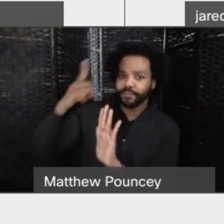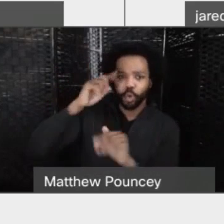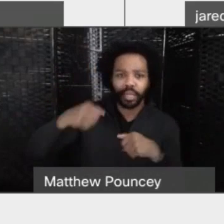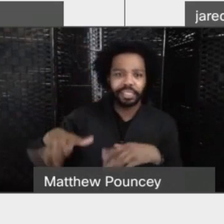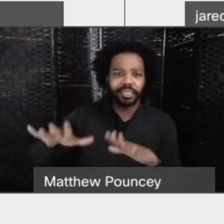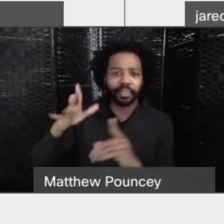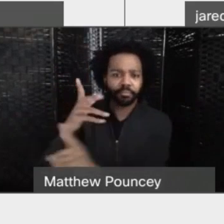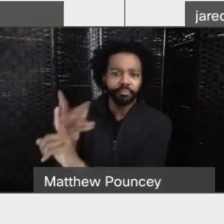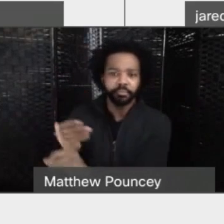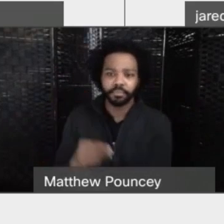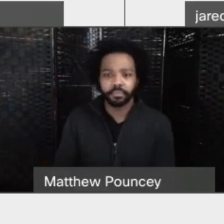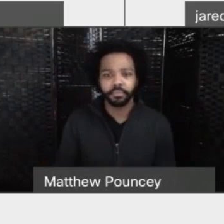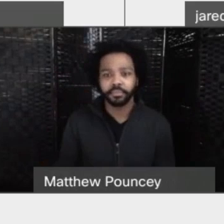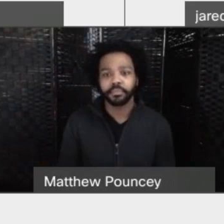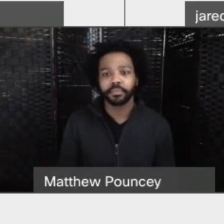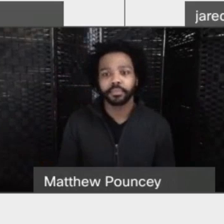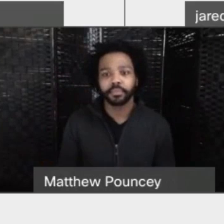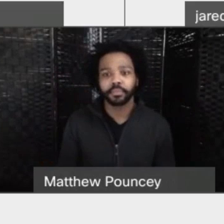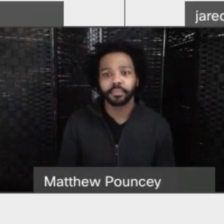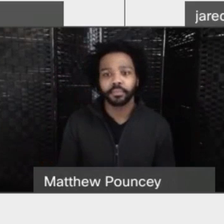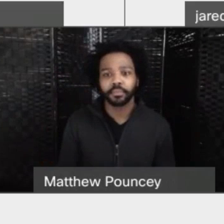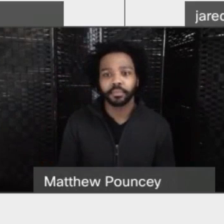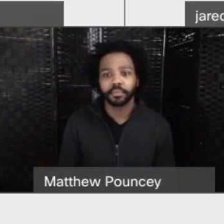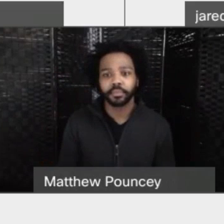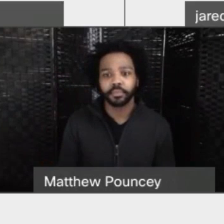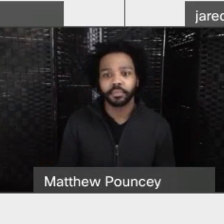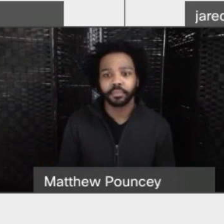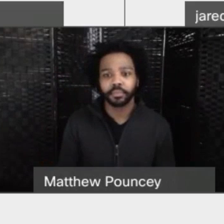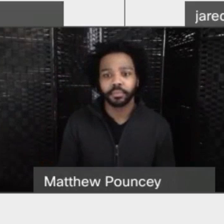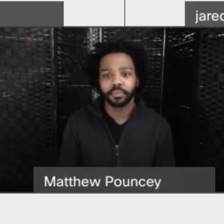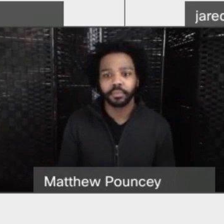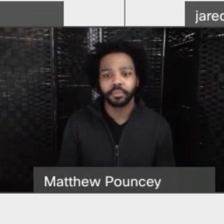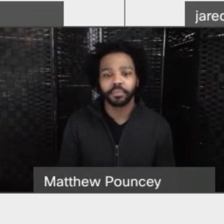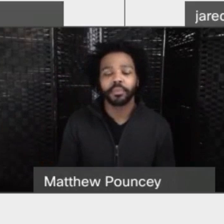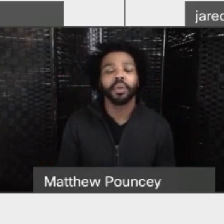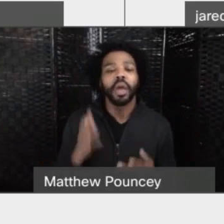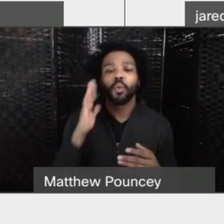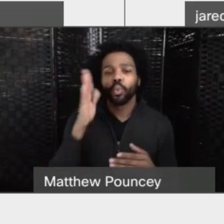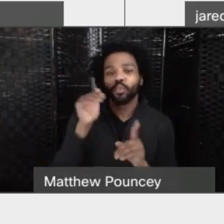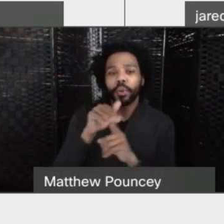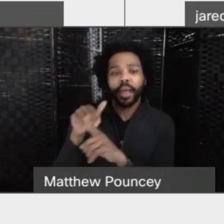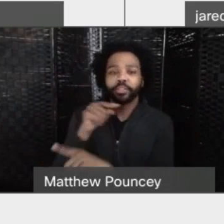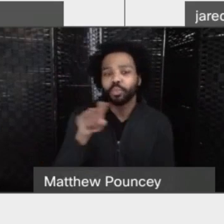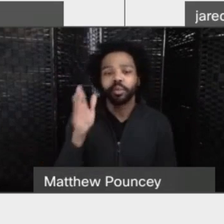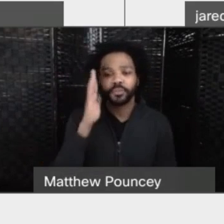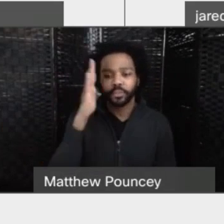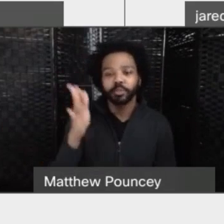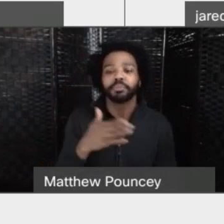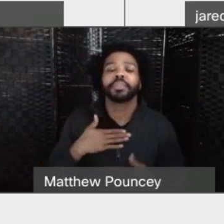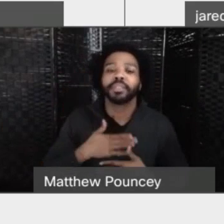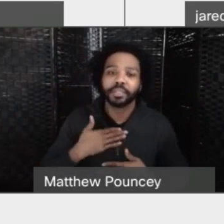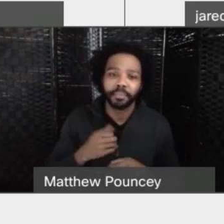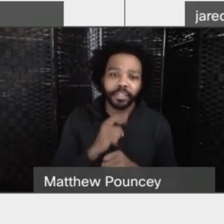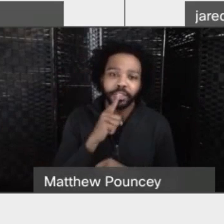So, and just as a reminder, because I don't see that, well, it's too late now, but we'll remind people in the future, please make sure you send